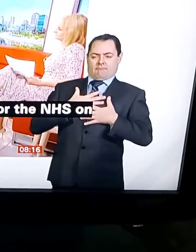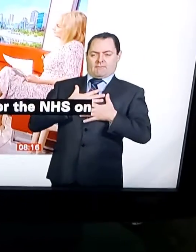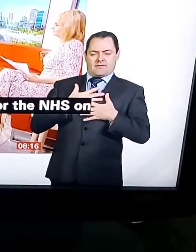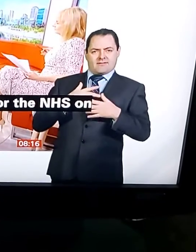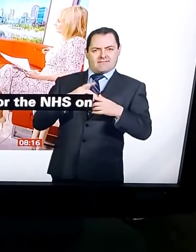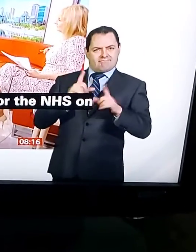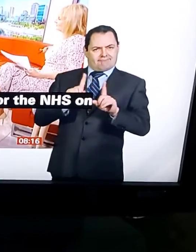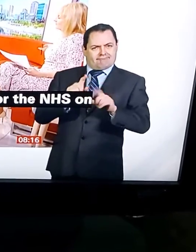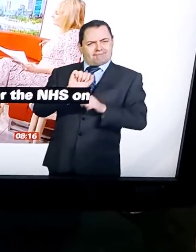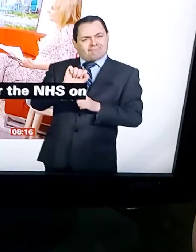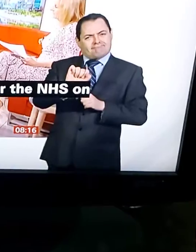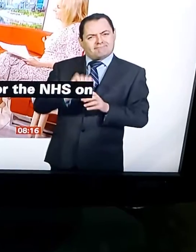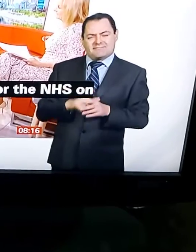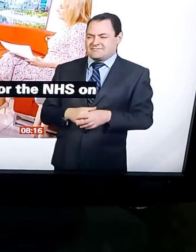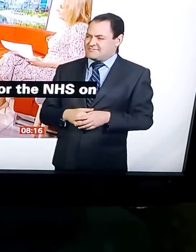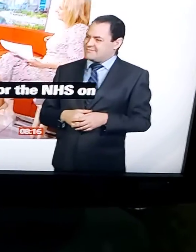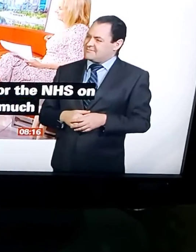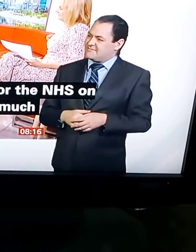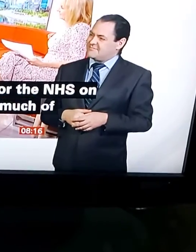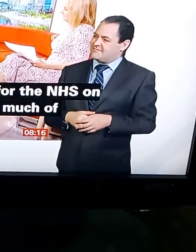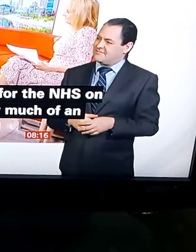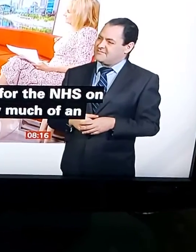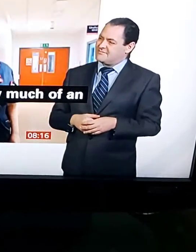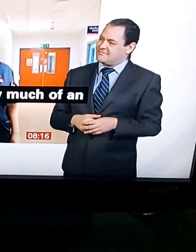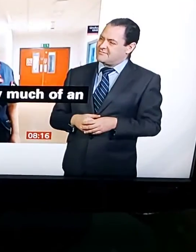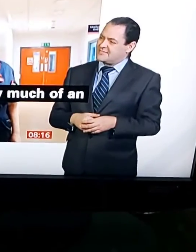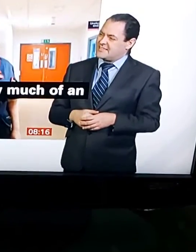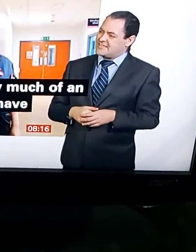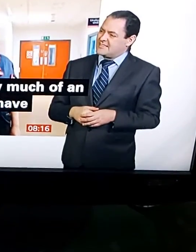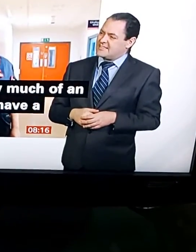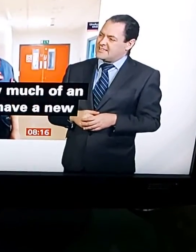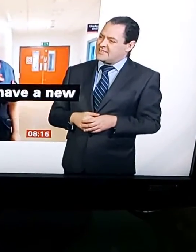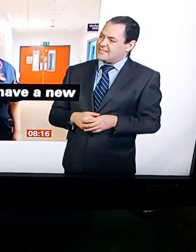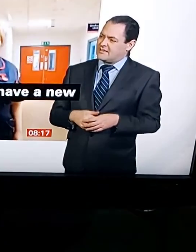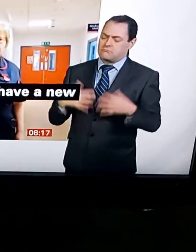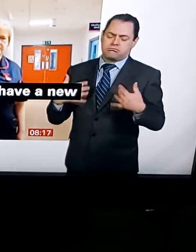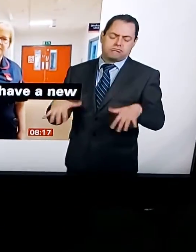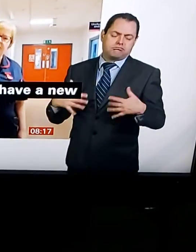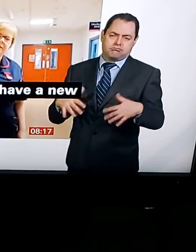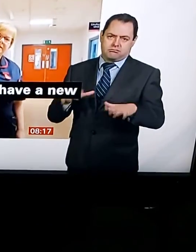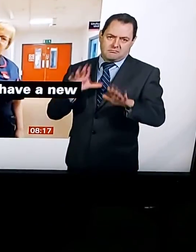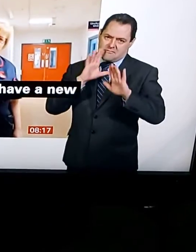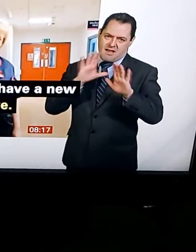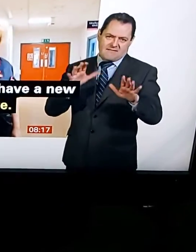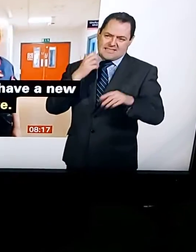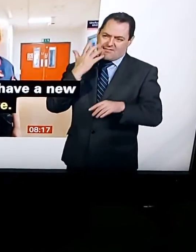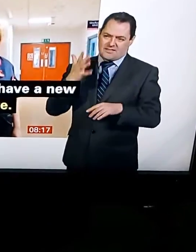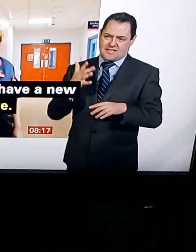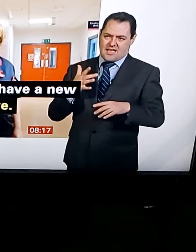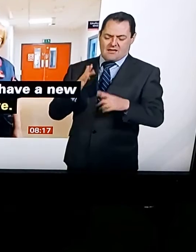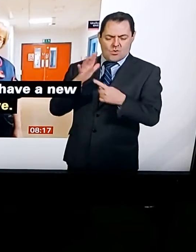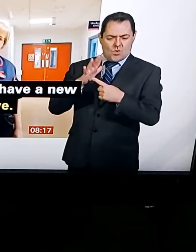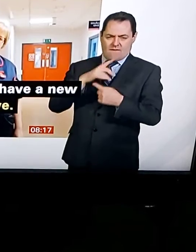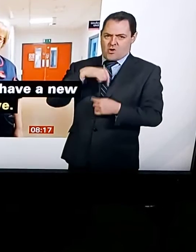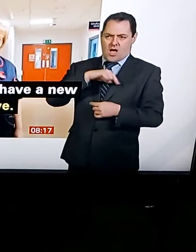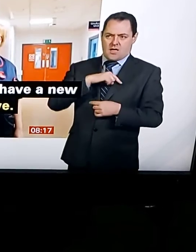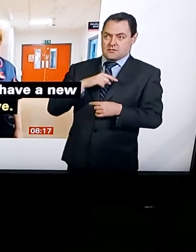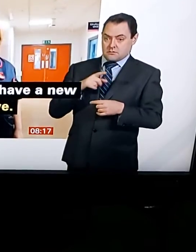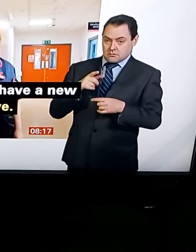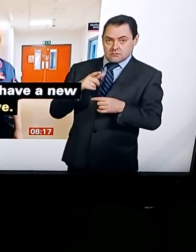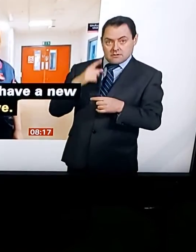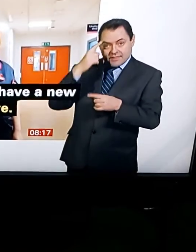is outpouring from the general public have on you day to day? It's massive. It's amazing. It's absolutely massive. It means everything to us. It does. The people care enough